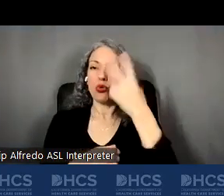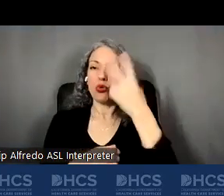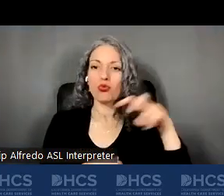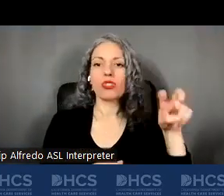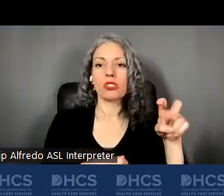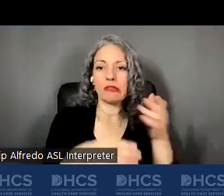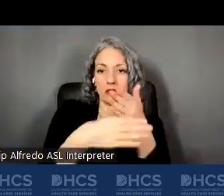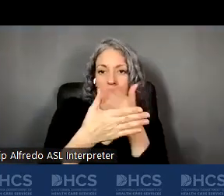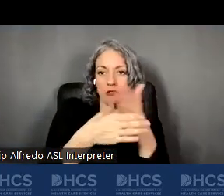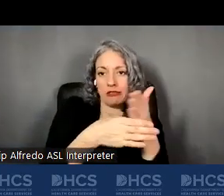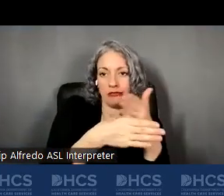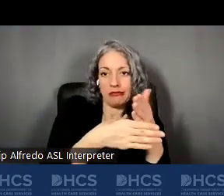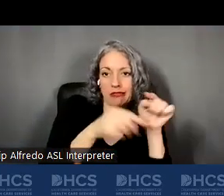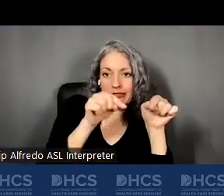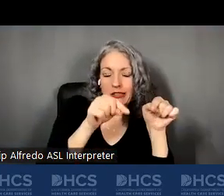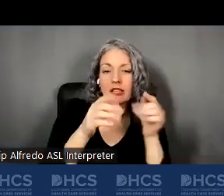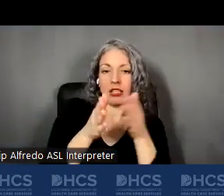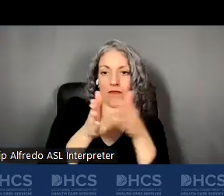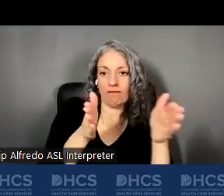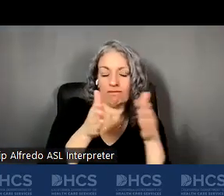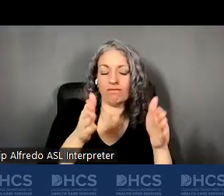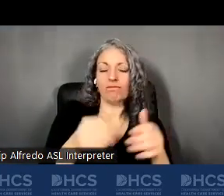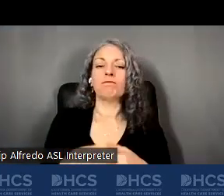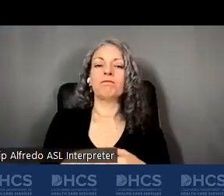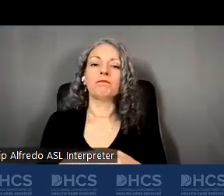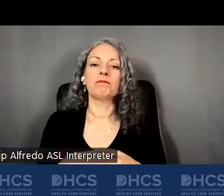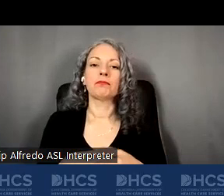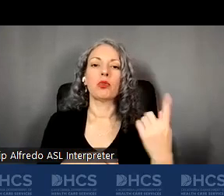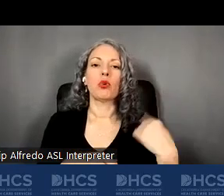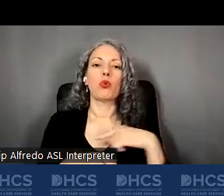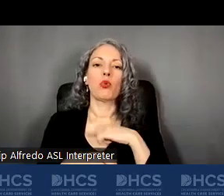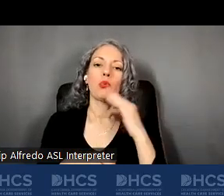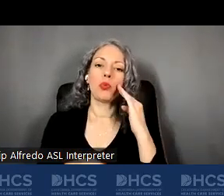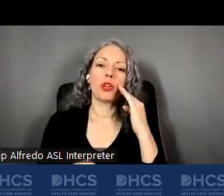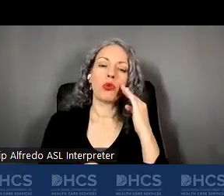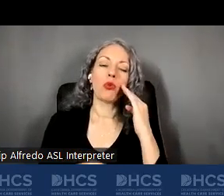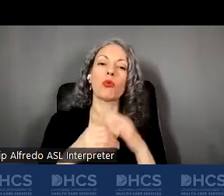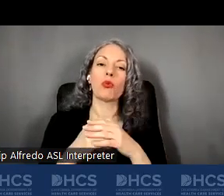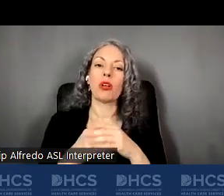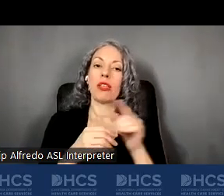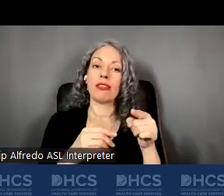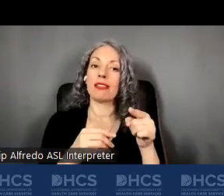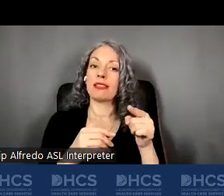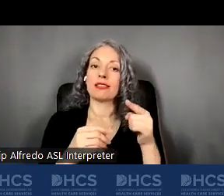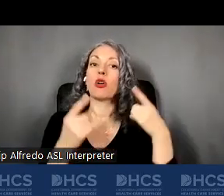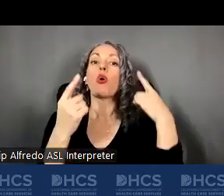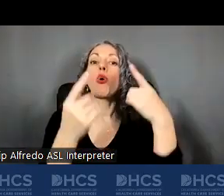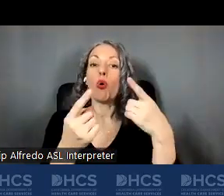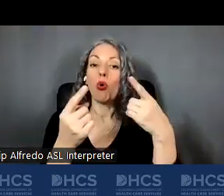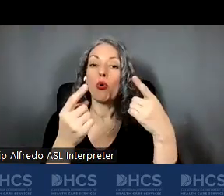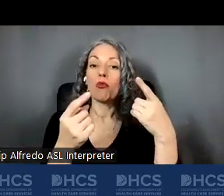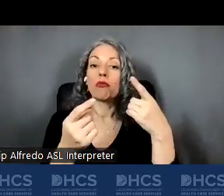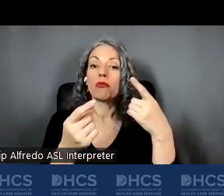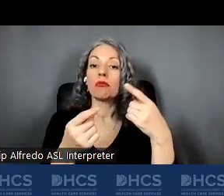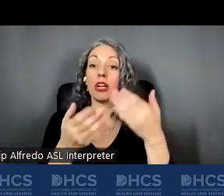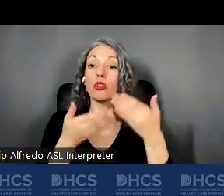trying to do here is build capacity in our delivery system. And we know this whole notion of bringing in new